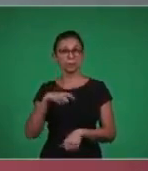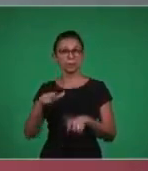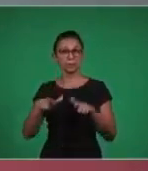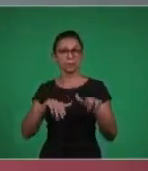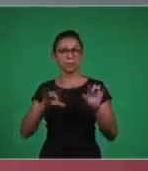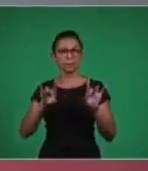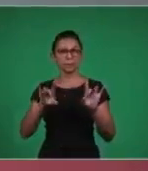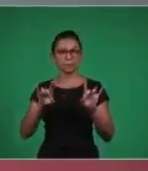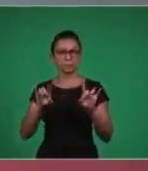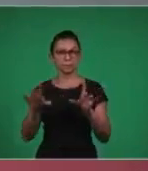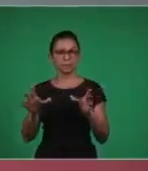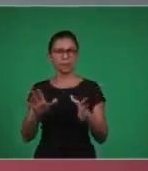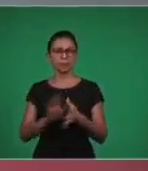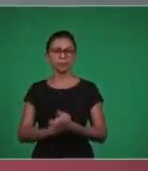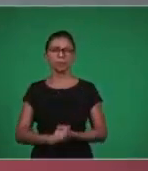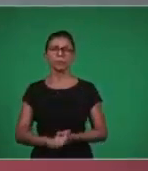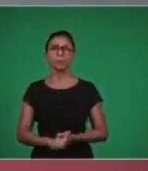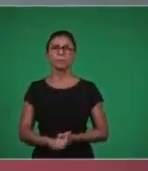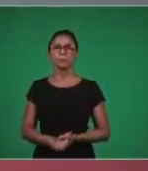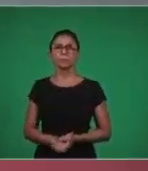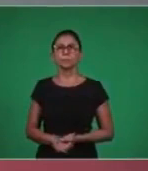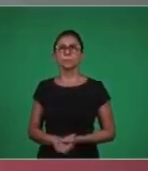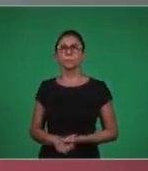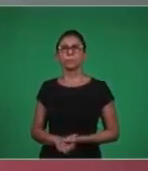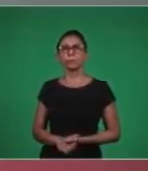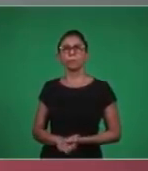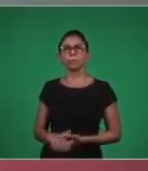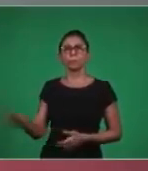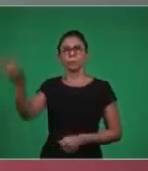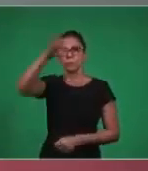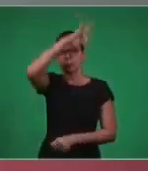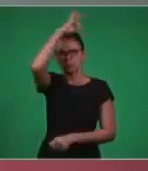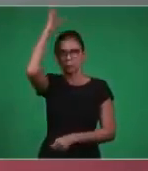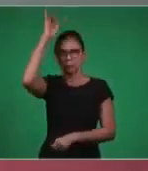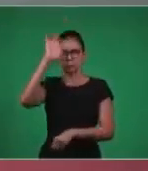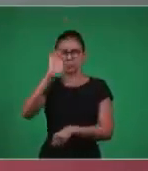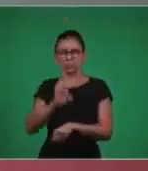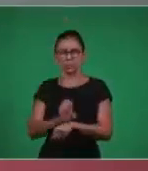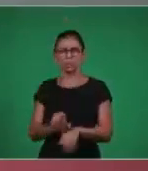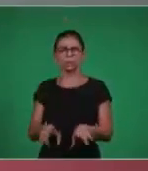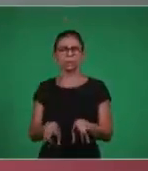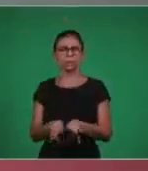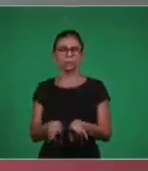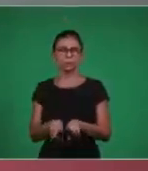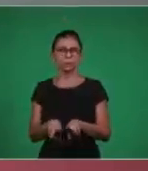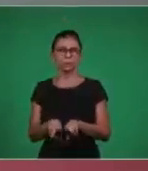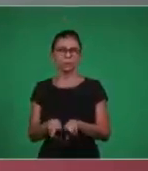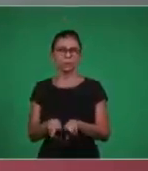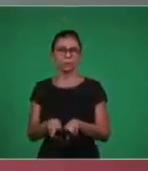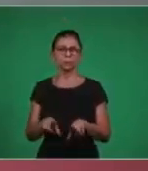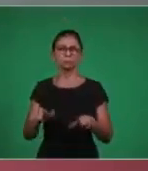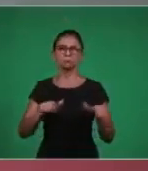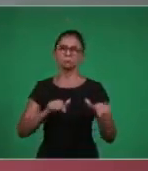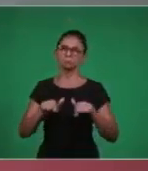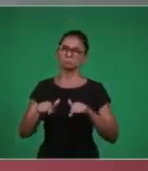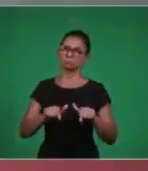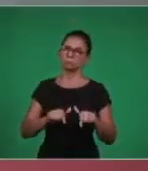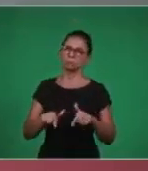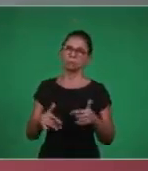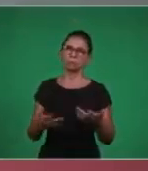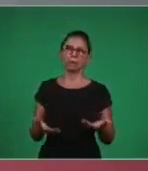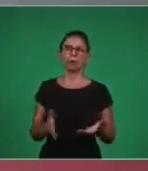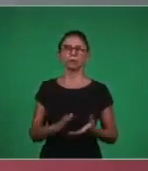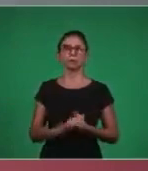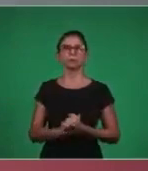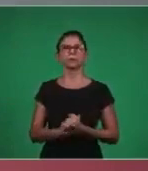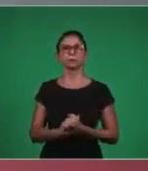does not only in the university, in the state of Espírito Santo, in Brazil, but also in the program that for sure